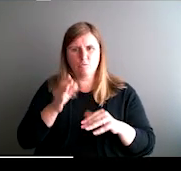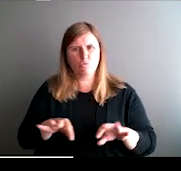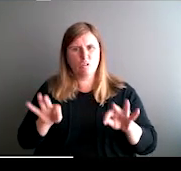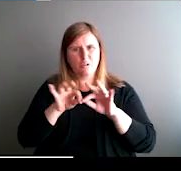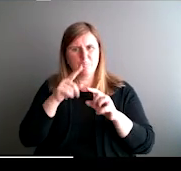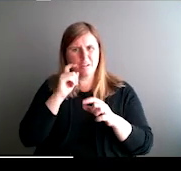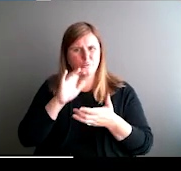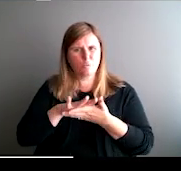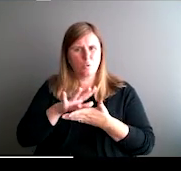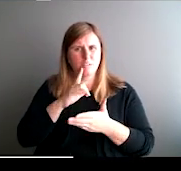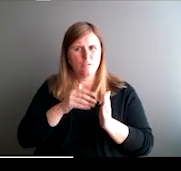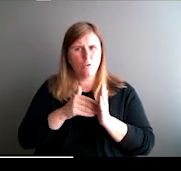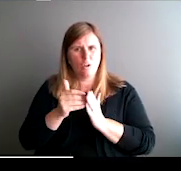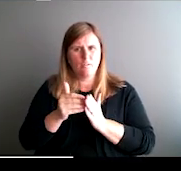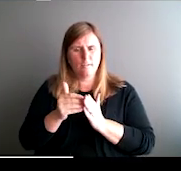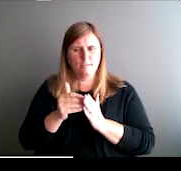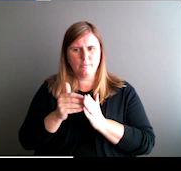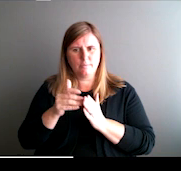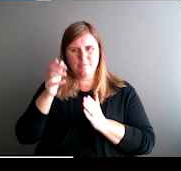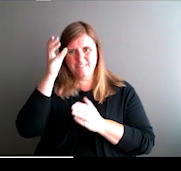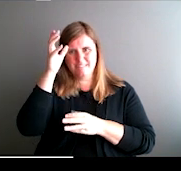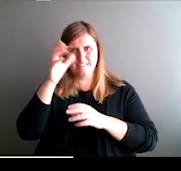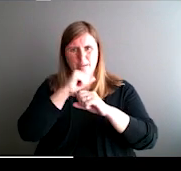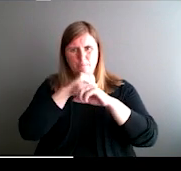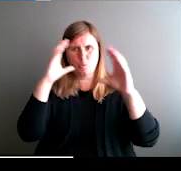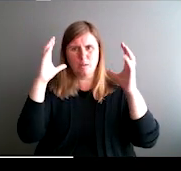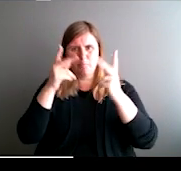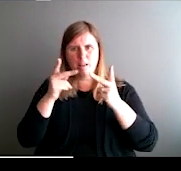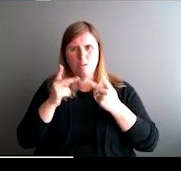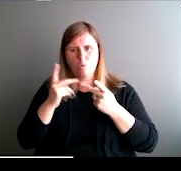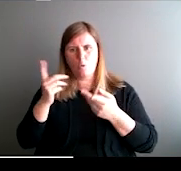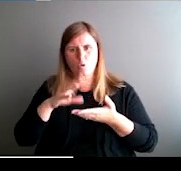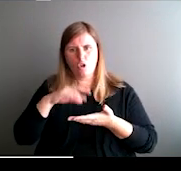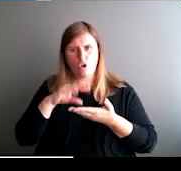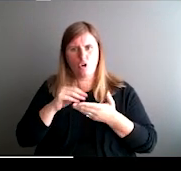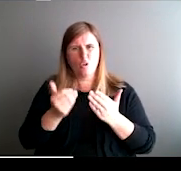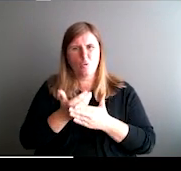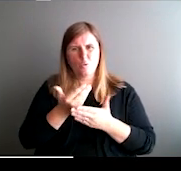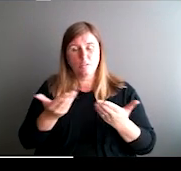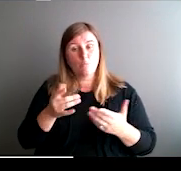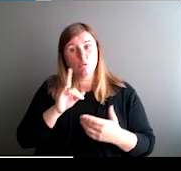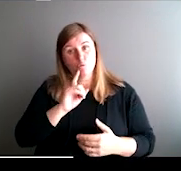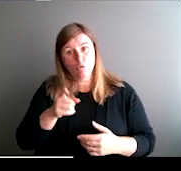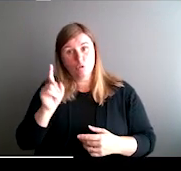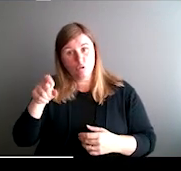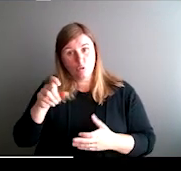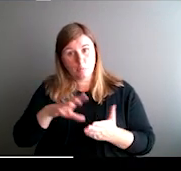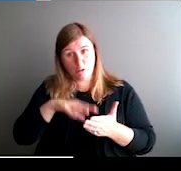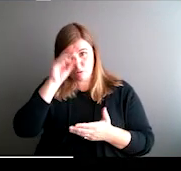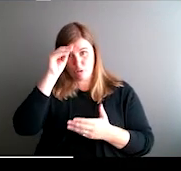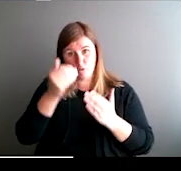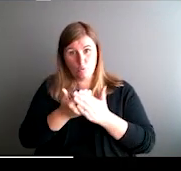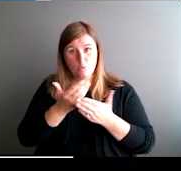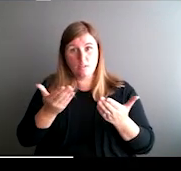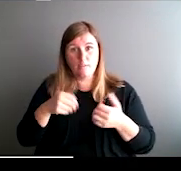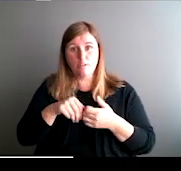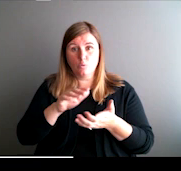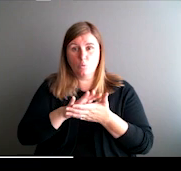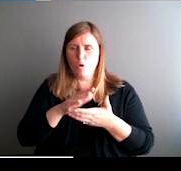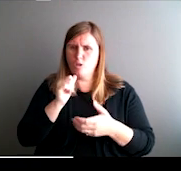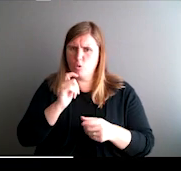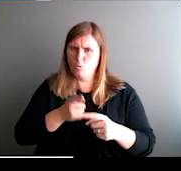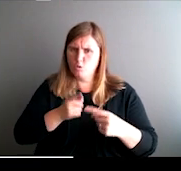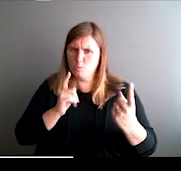school is often sort of conceptualized as a place where you're always learning new stuff, which is true. You should be learning new stuff in school. I don't dispute